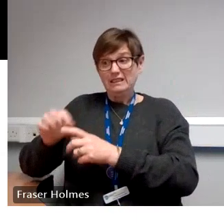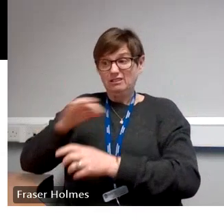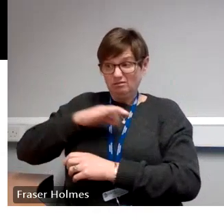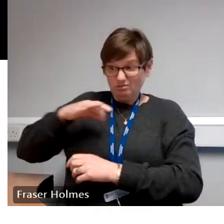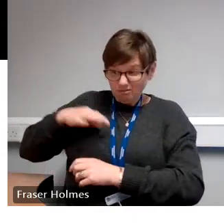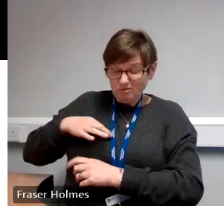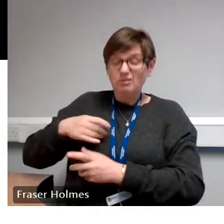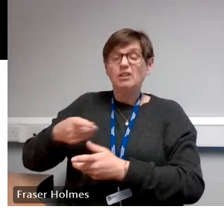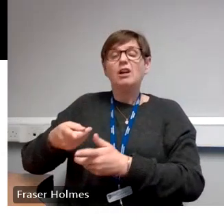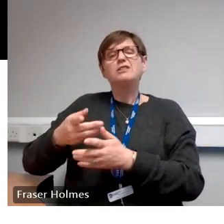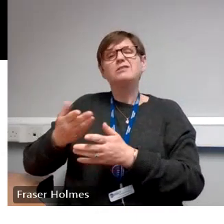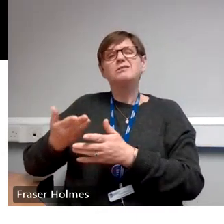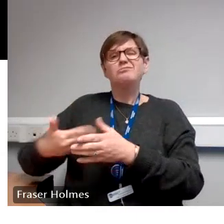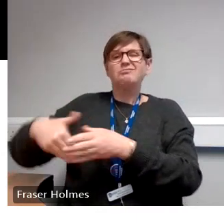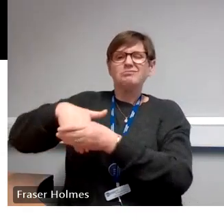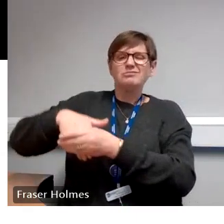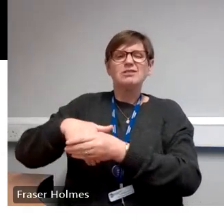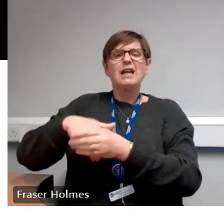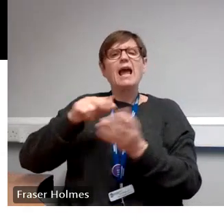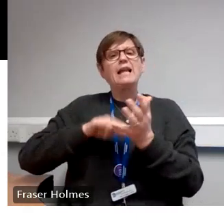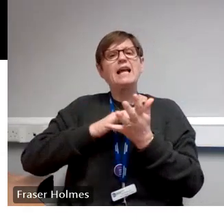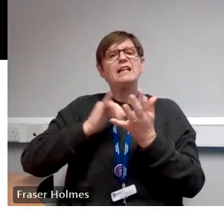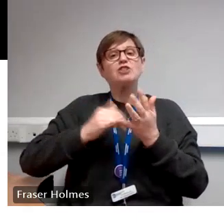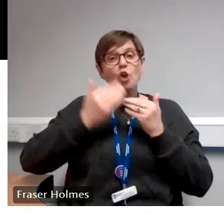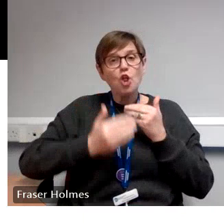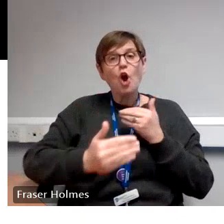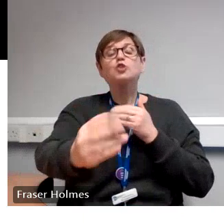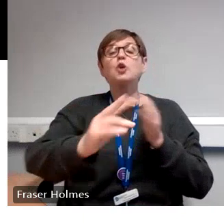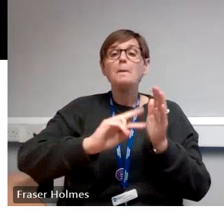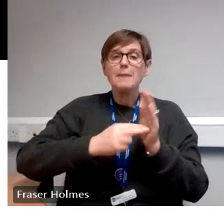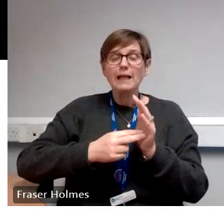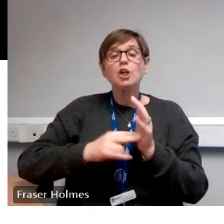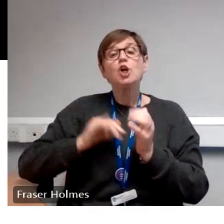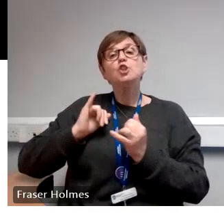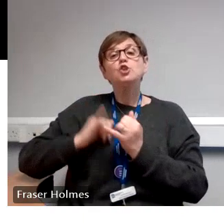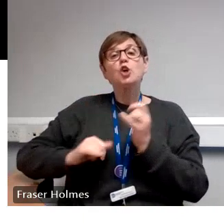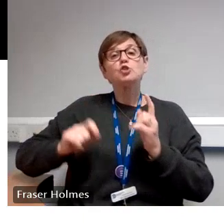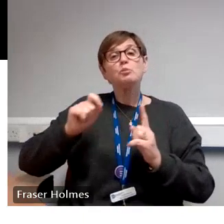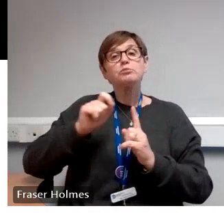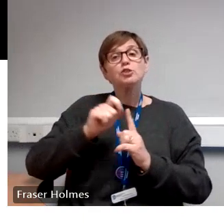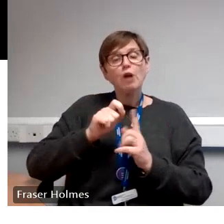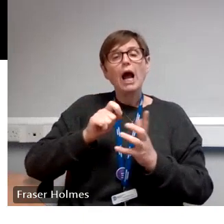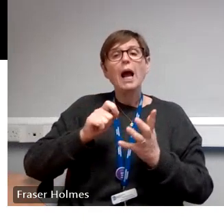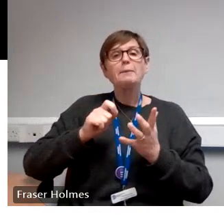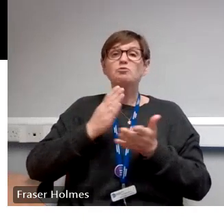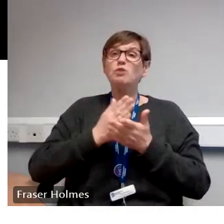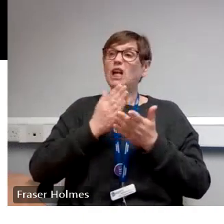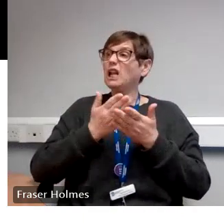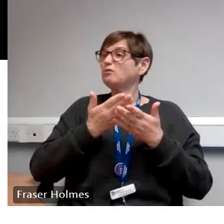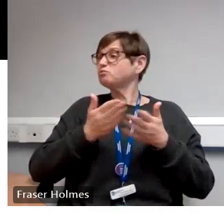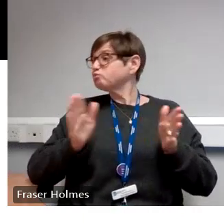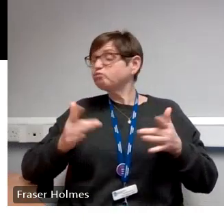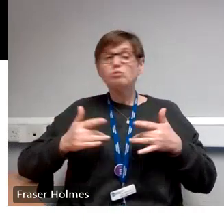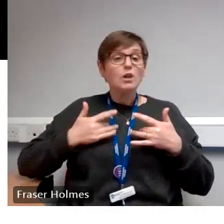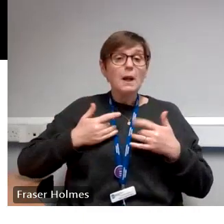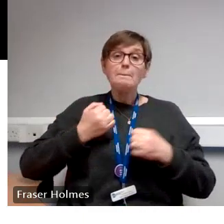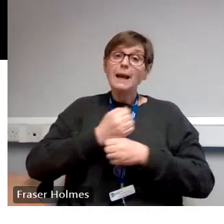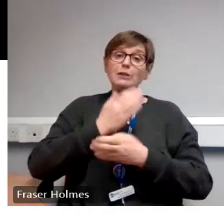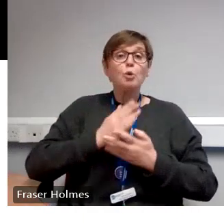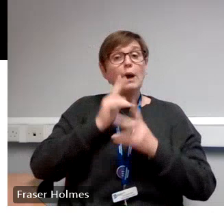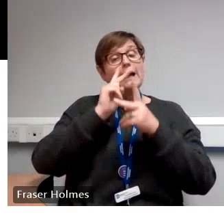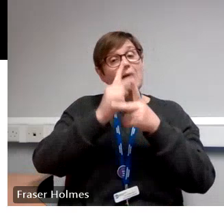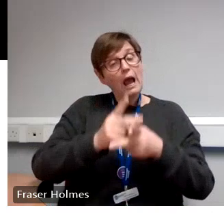the NHS long-term plan. And social prescribing is part of the wider approach to personalised care. So